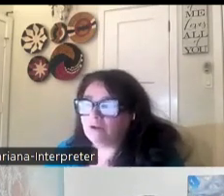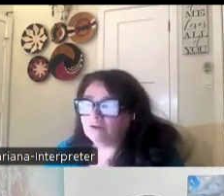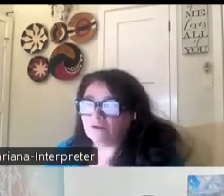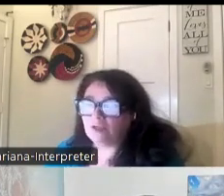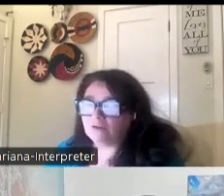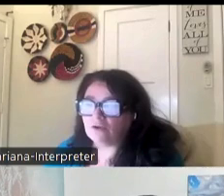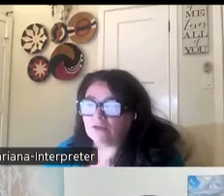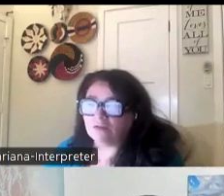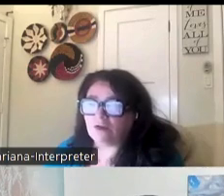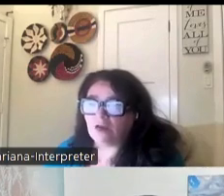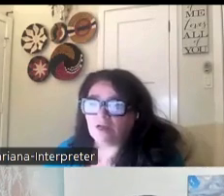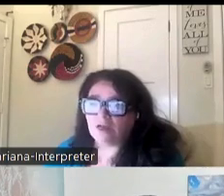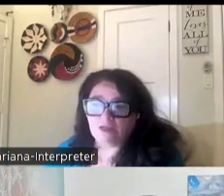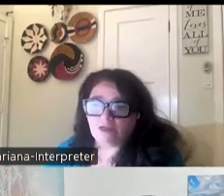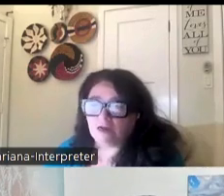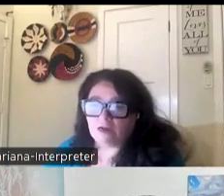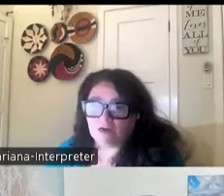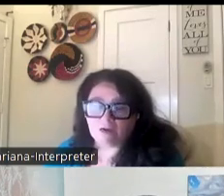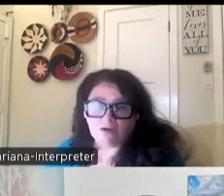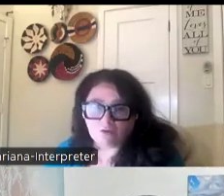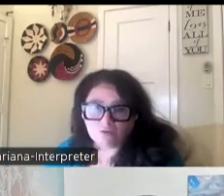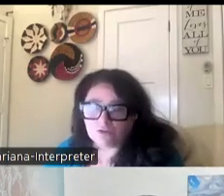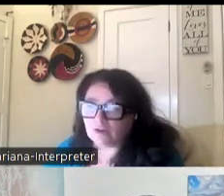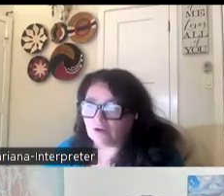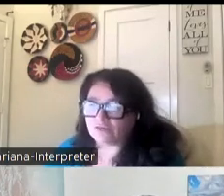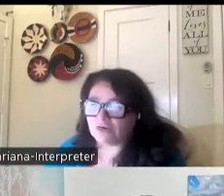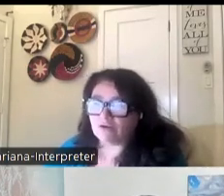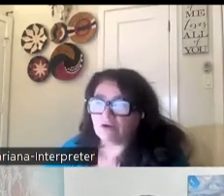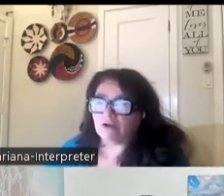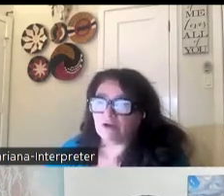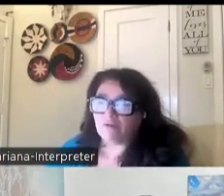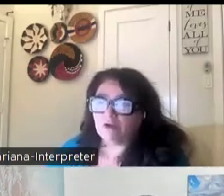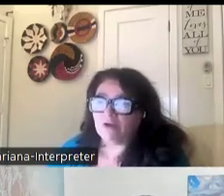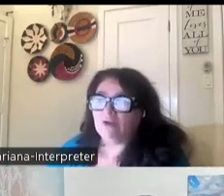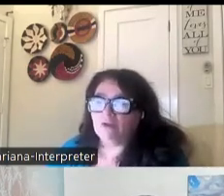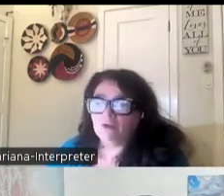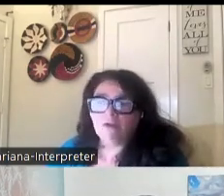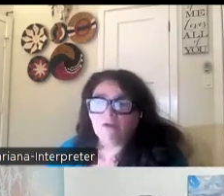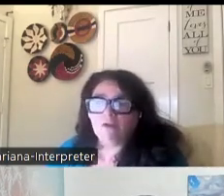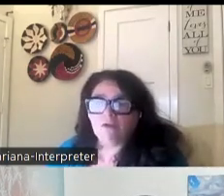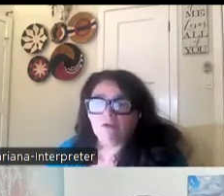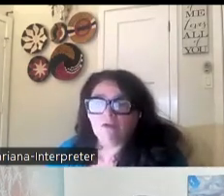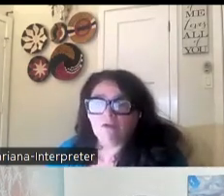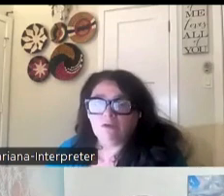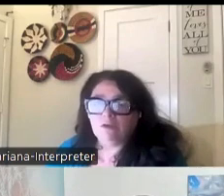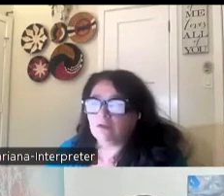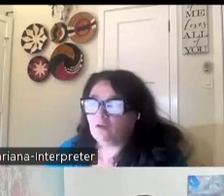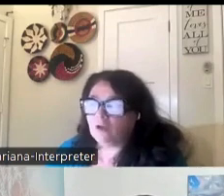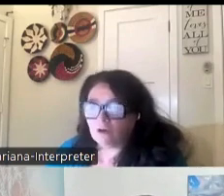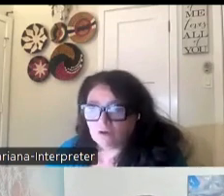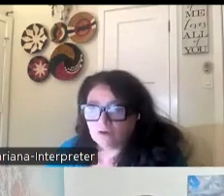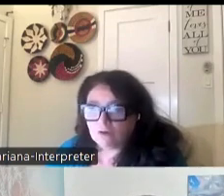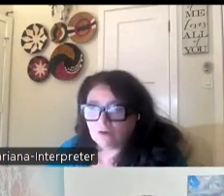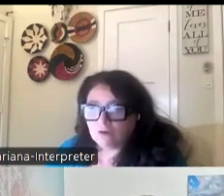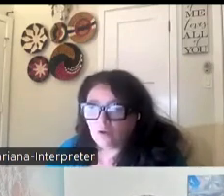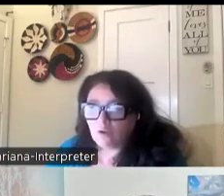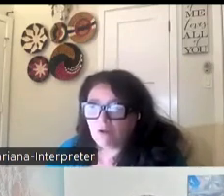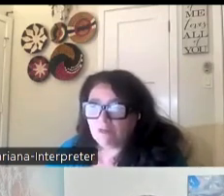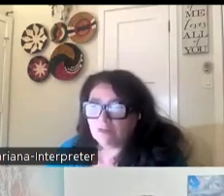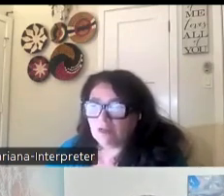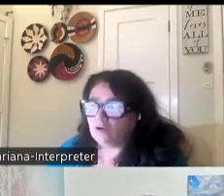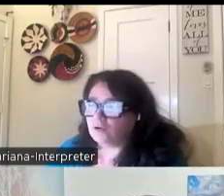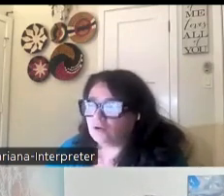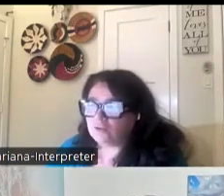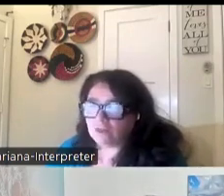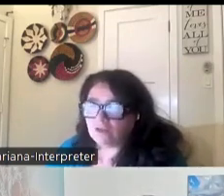Russian River in particular, occurred that we've seen in quite some time. But then right back to very destructive wildfires